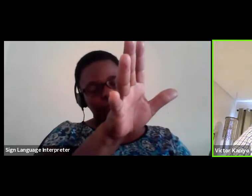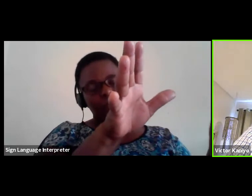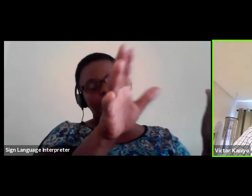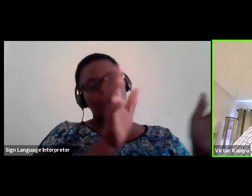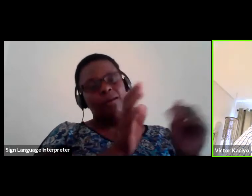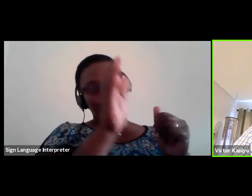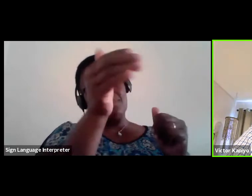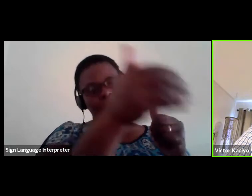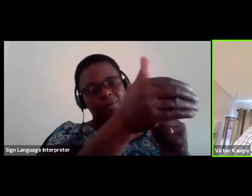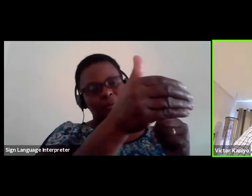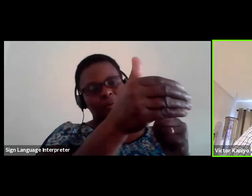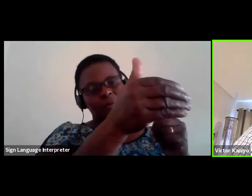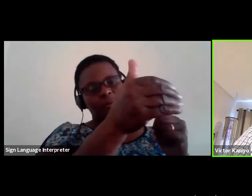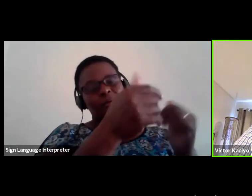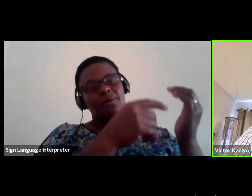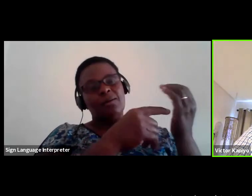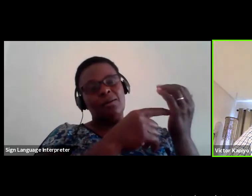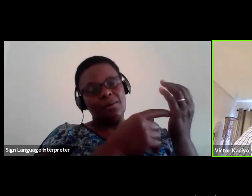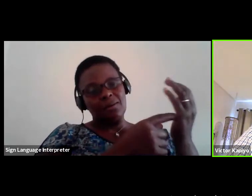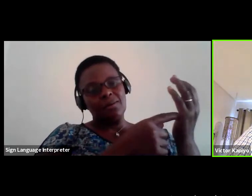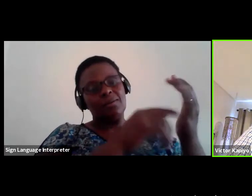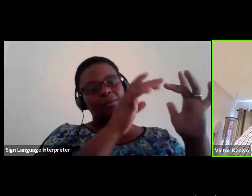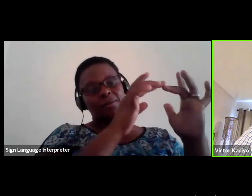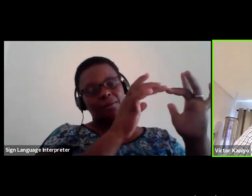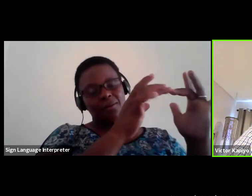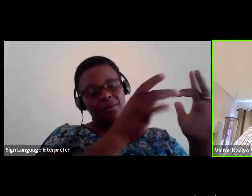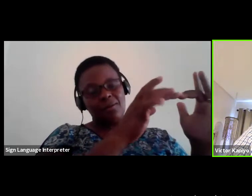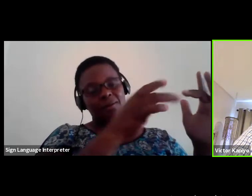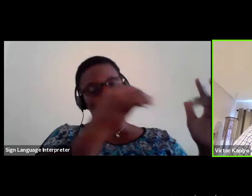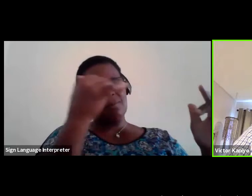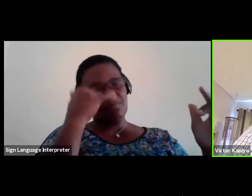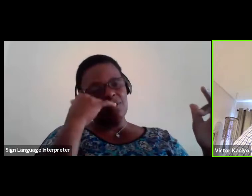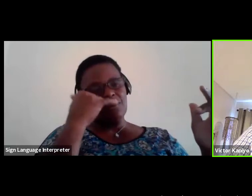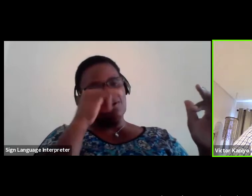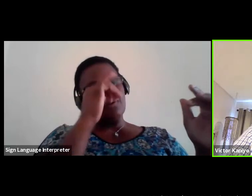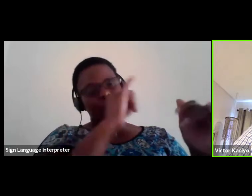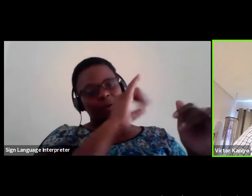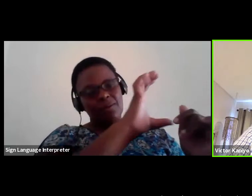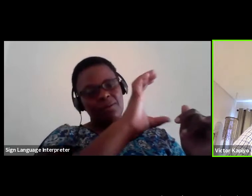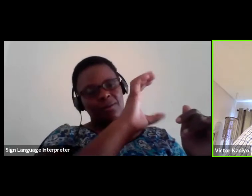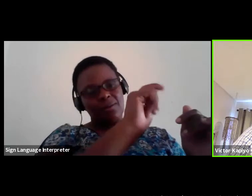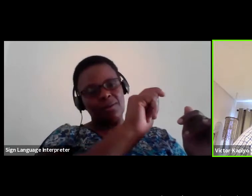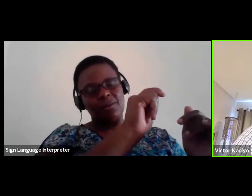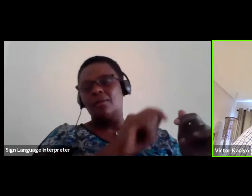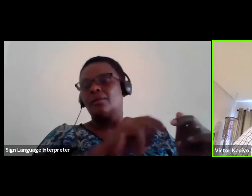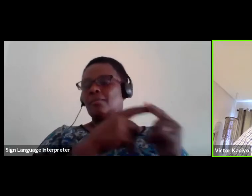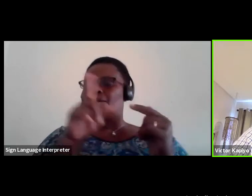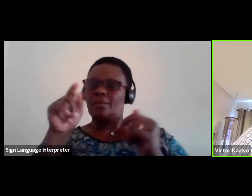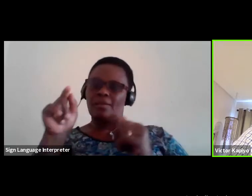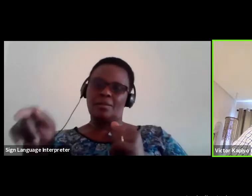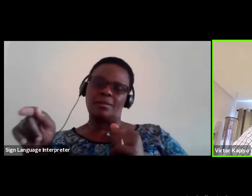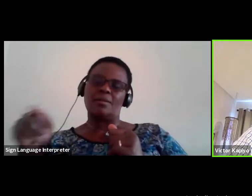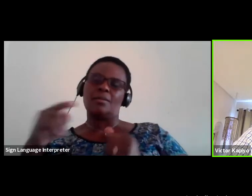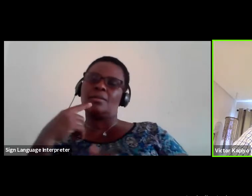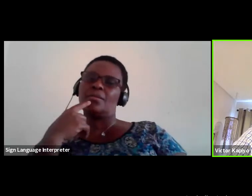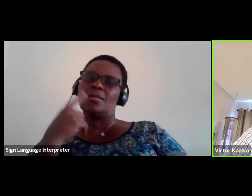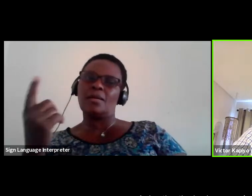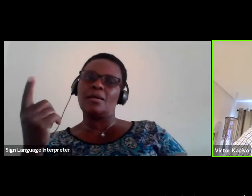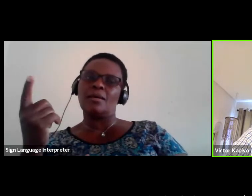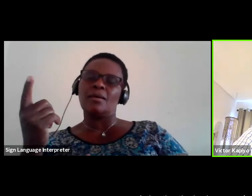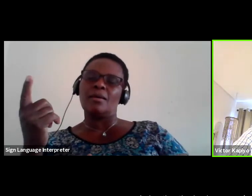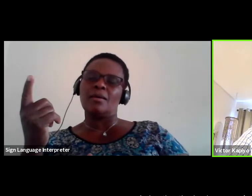to, internet and, mobile and ICT devices. And on the other hand, we are saying, give us